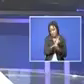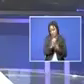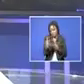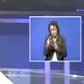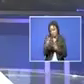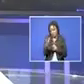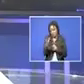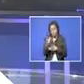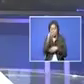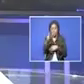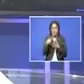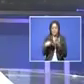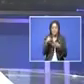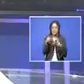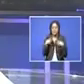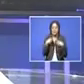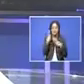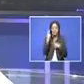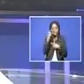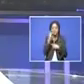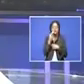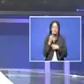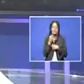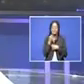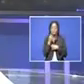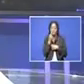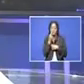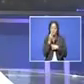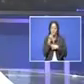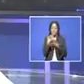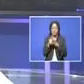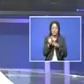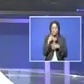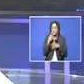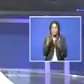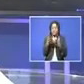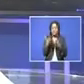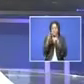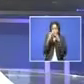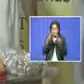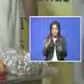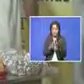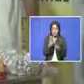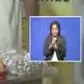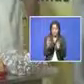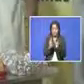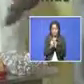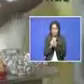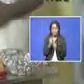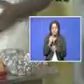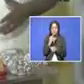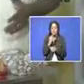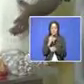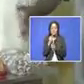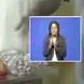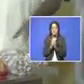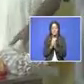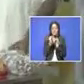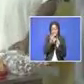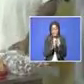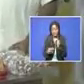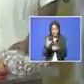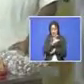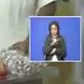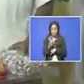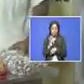all do you have for the sweet tooth and those who want their house filled with treats? Well, every Christmas we do